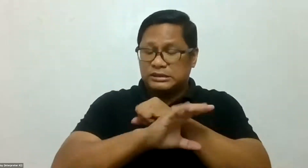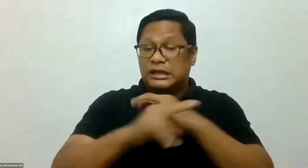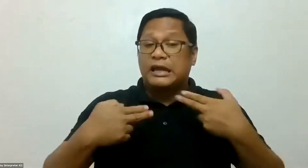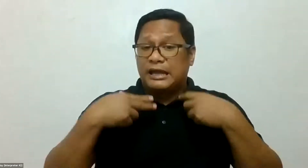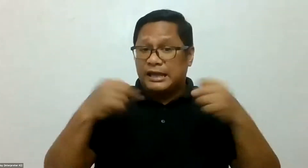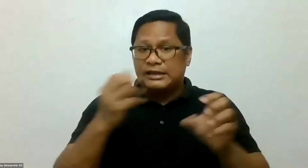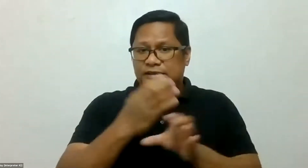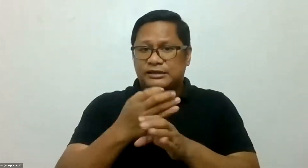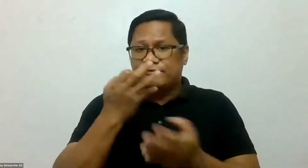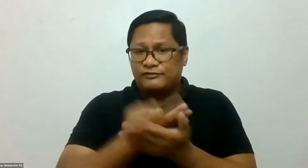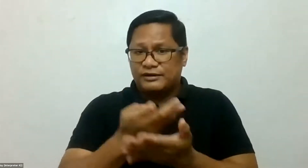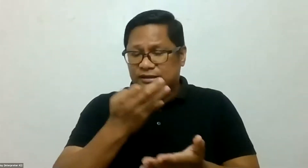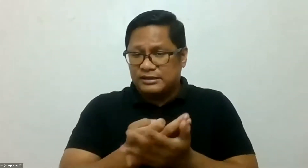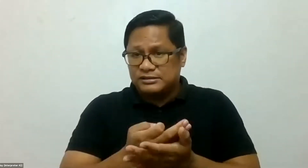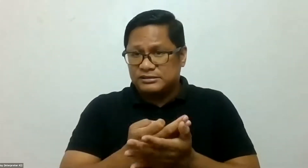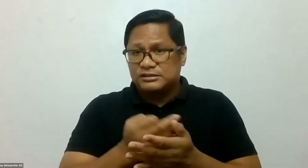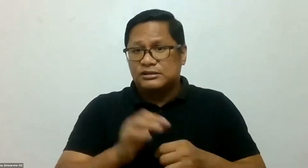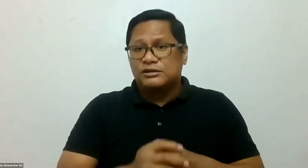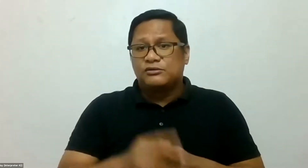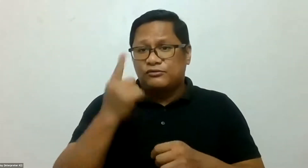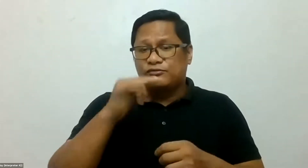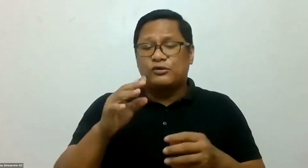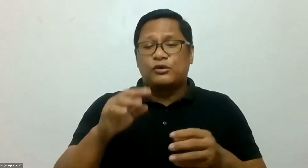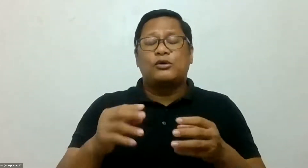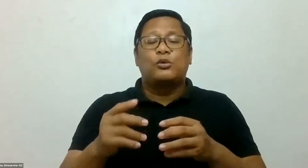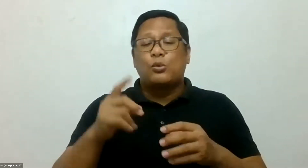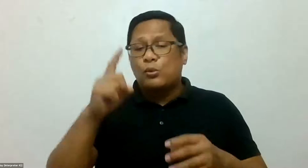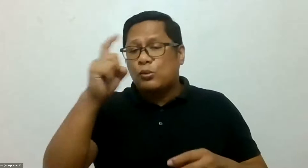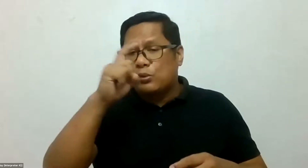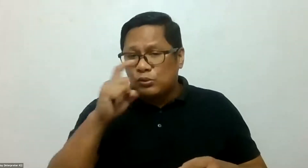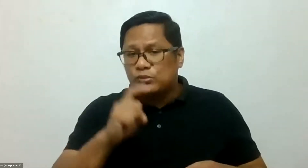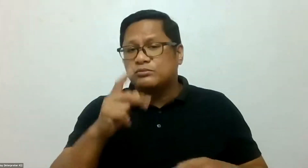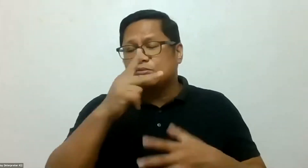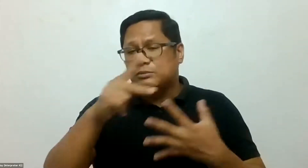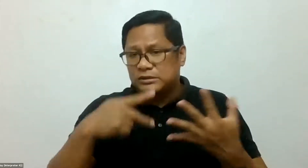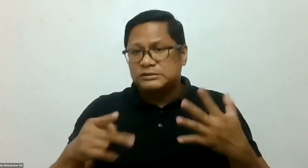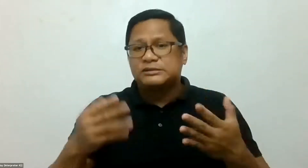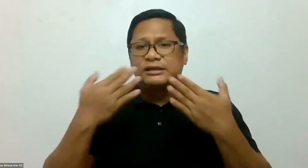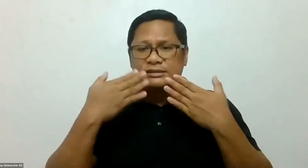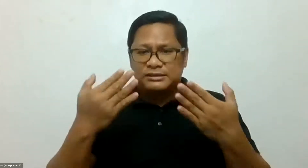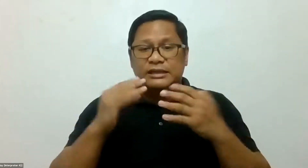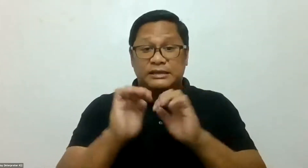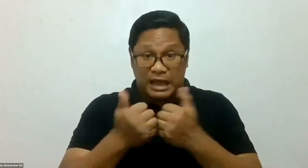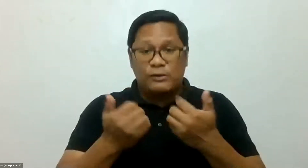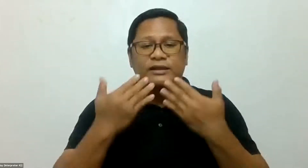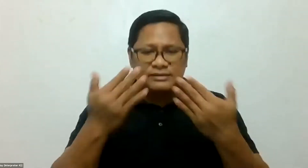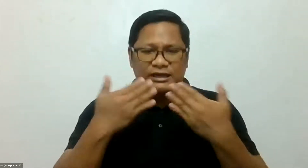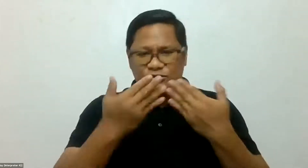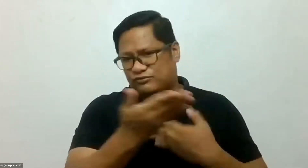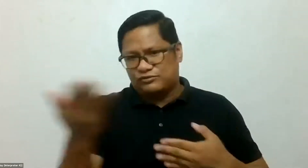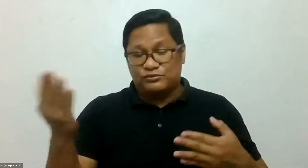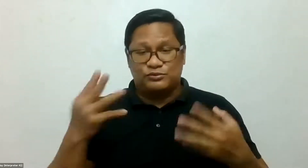financing for its aging population, and how? Thank you and good morning to all.